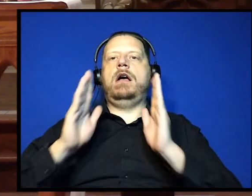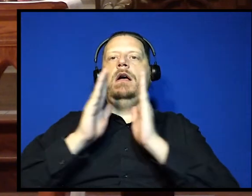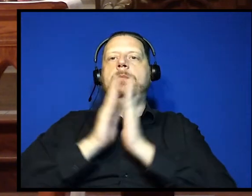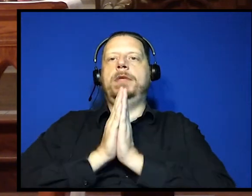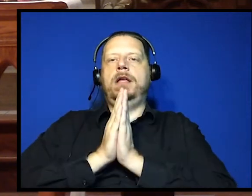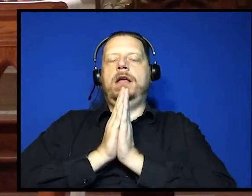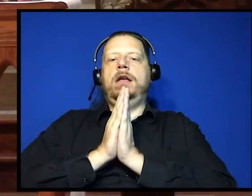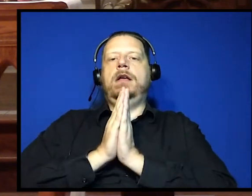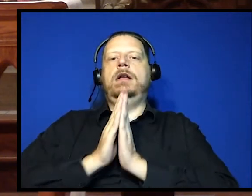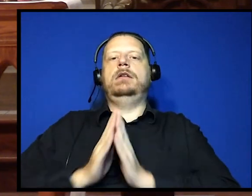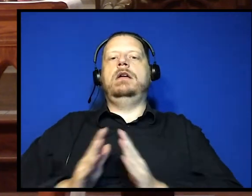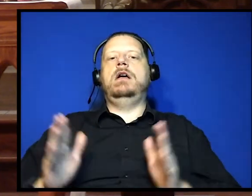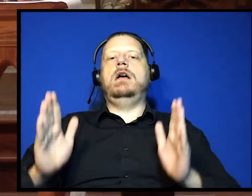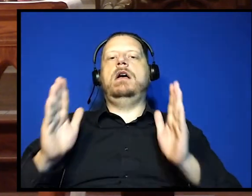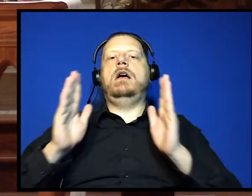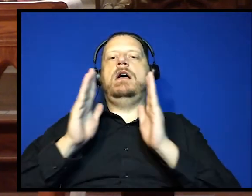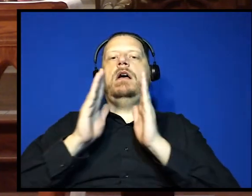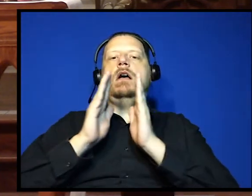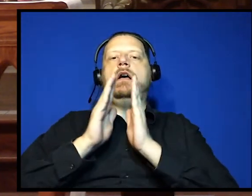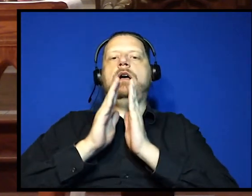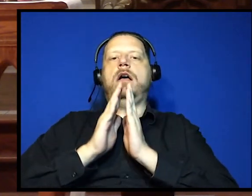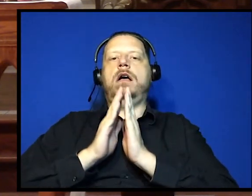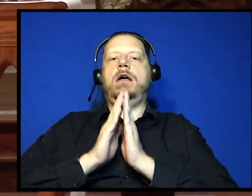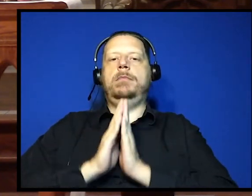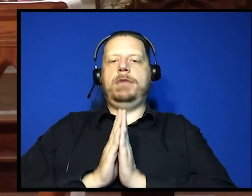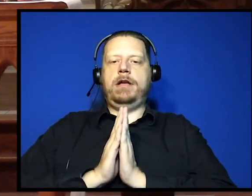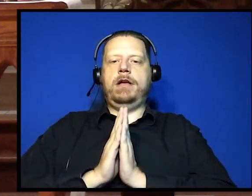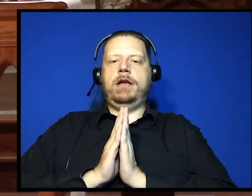Amen, amen,